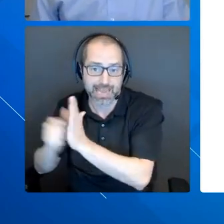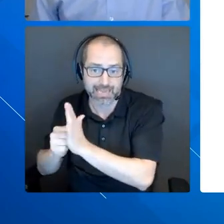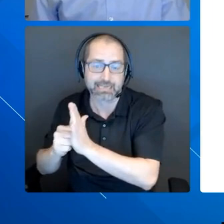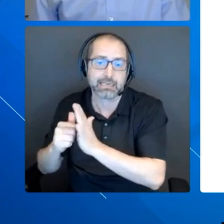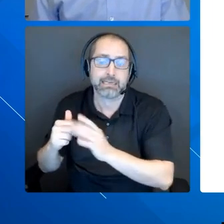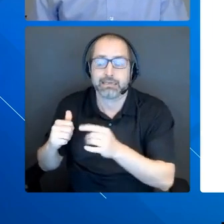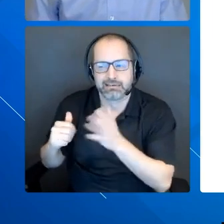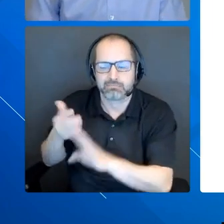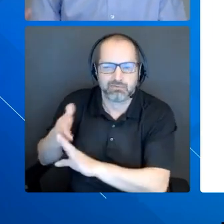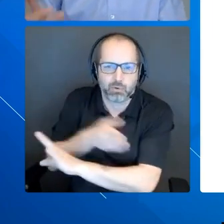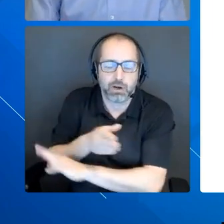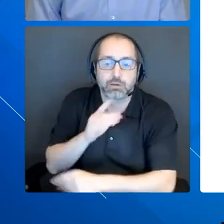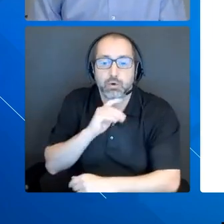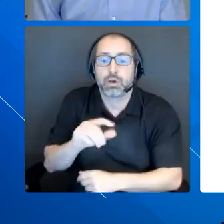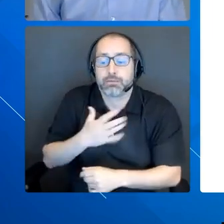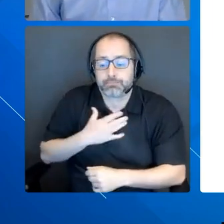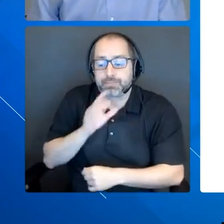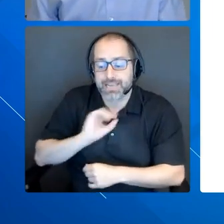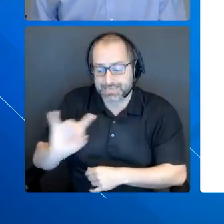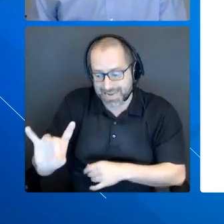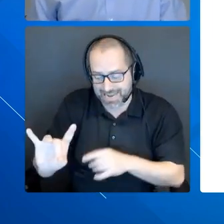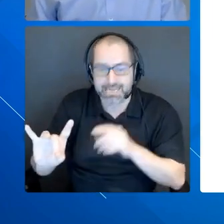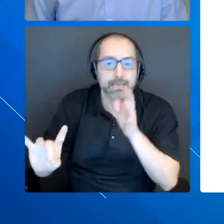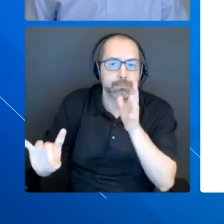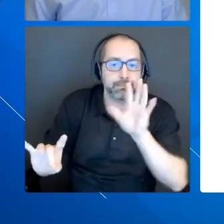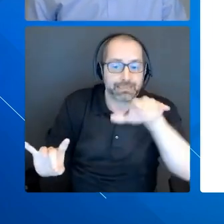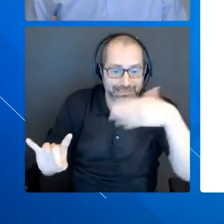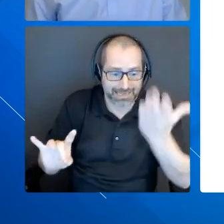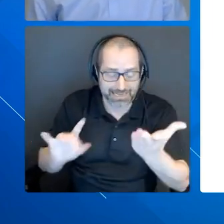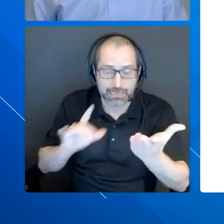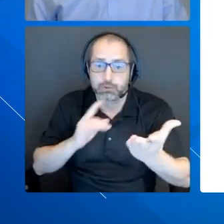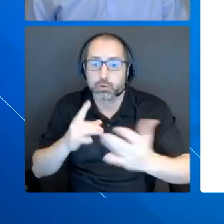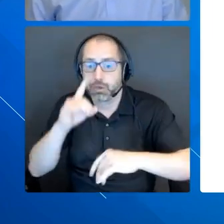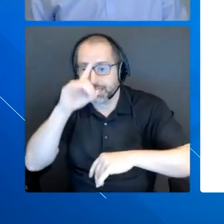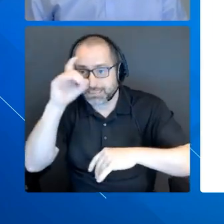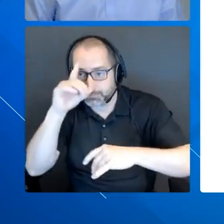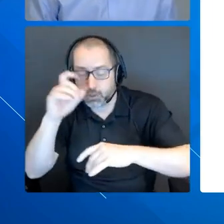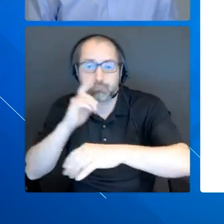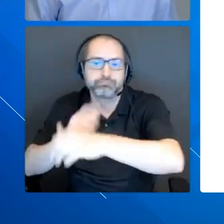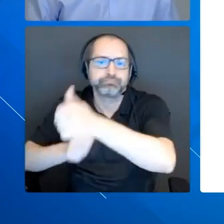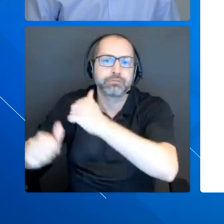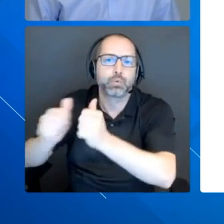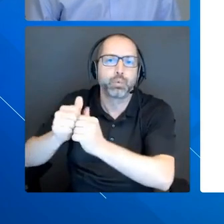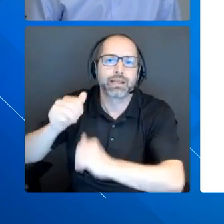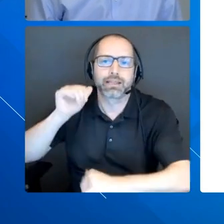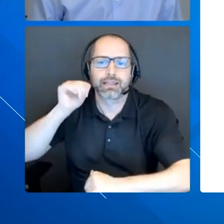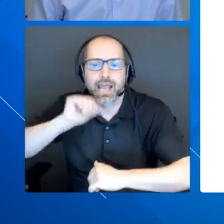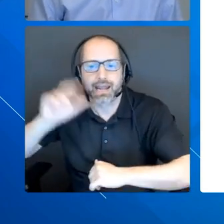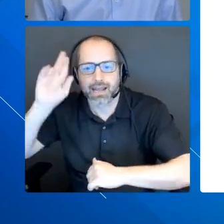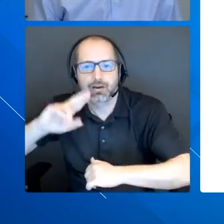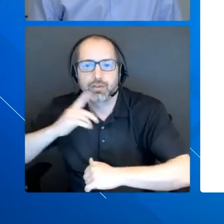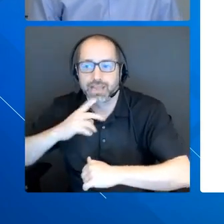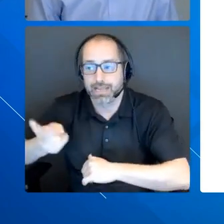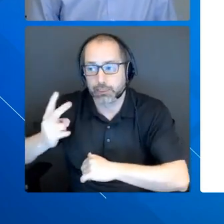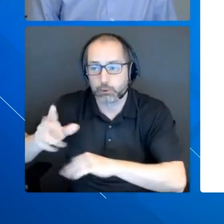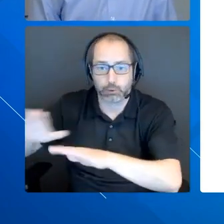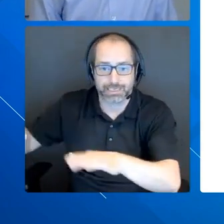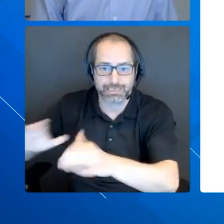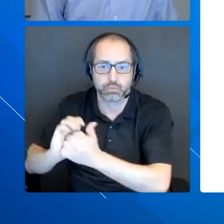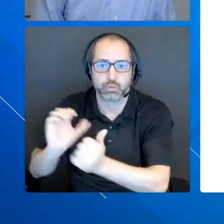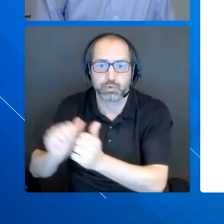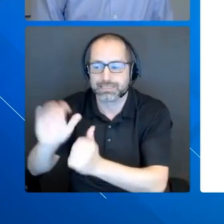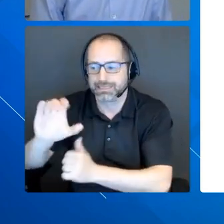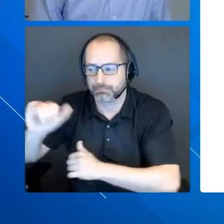8. So what I did is spend summers for a couple of weeks every summer with my aunt and uncle. They had 2 kids with cerebral palsy. Both of them were in